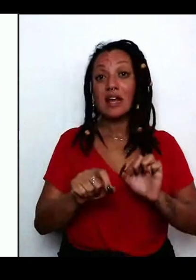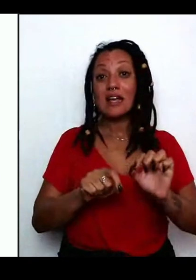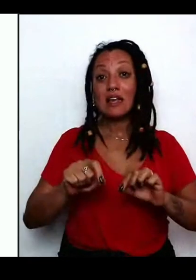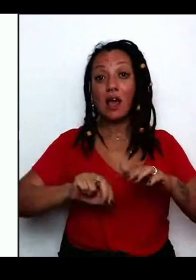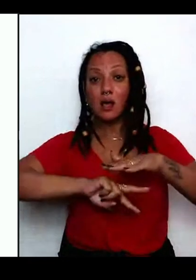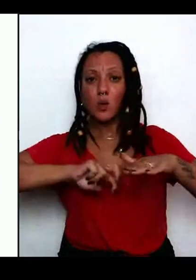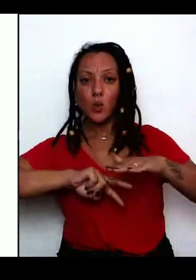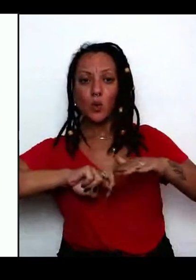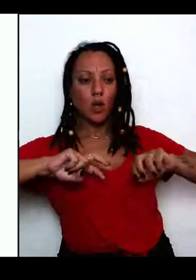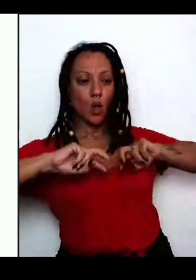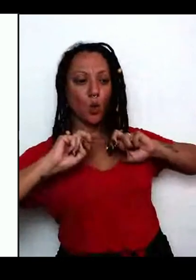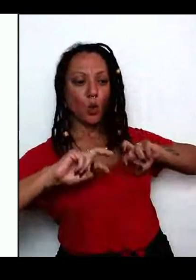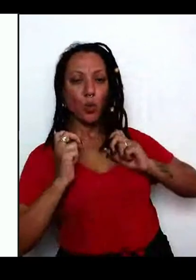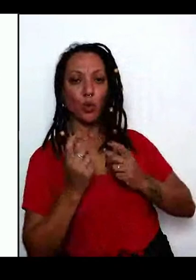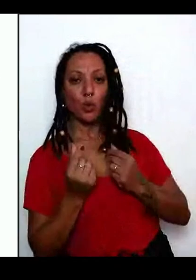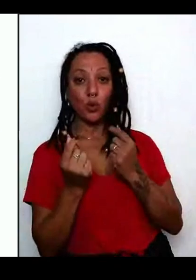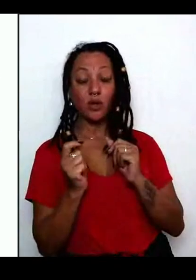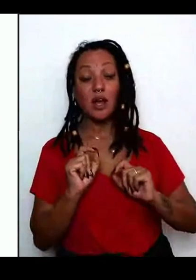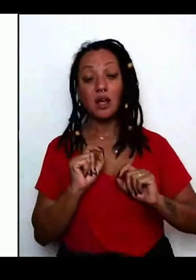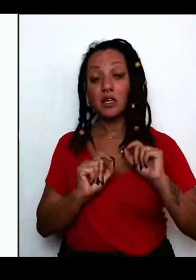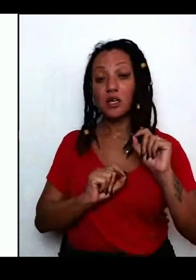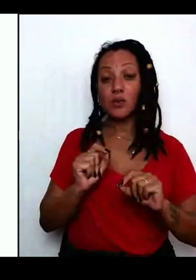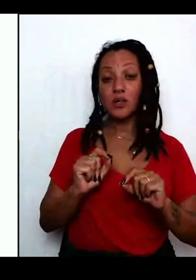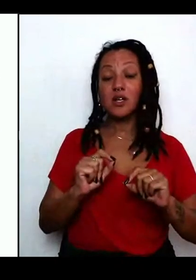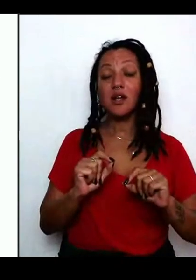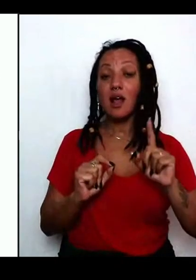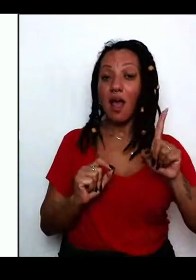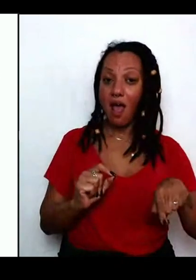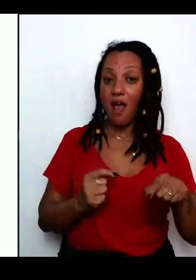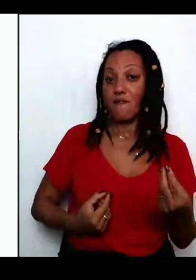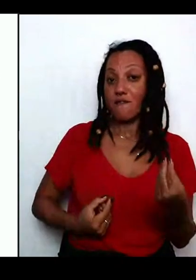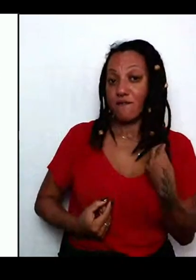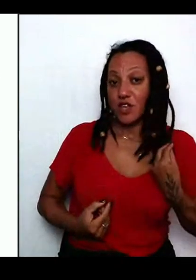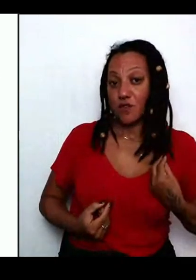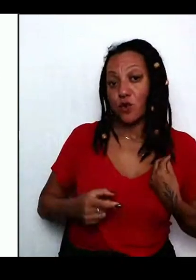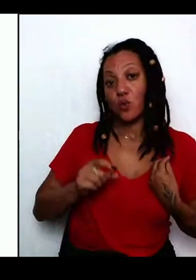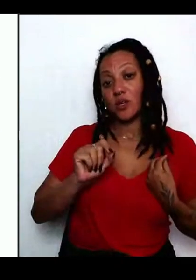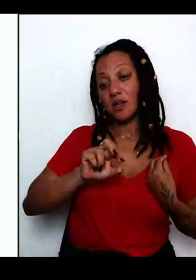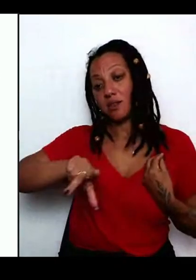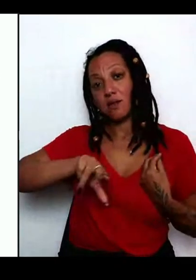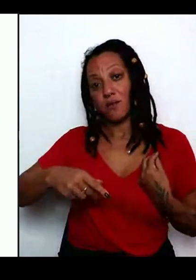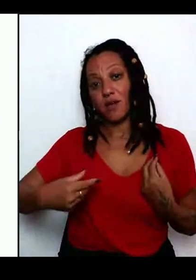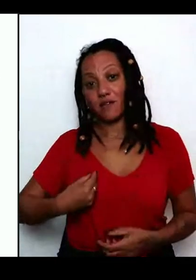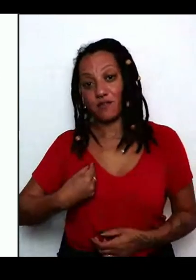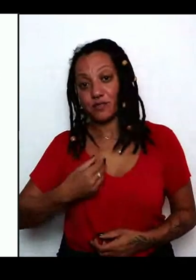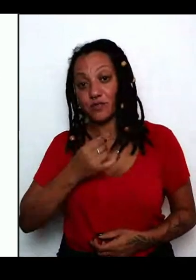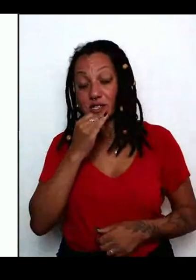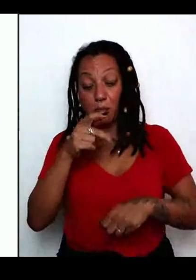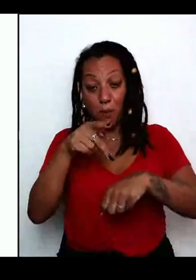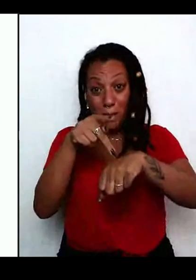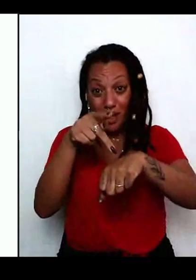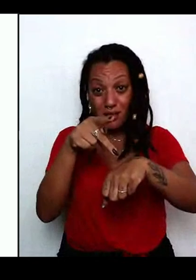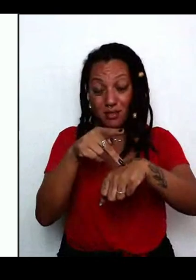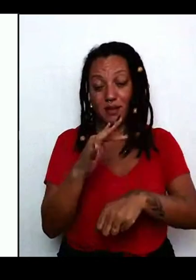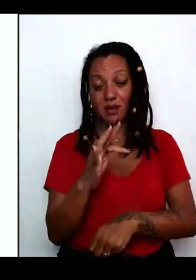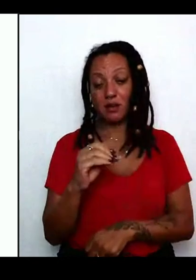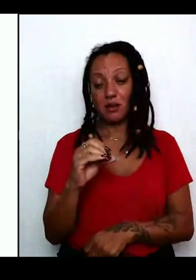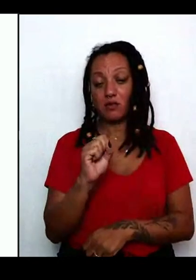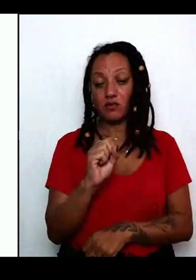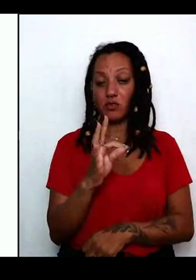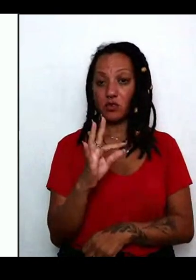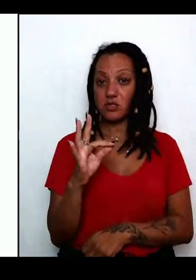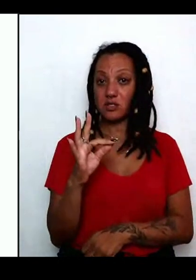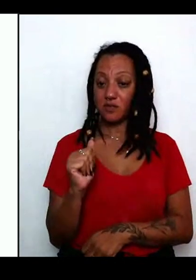non-life and to quote taiwa she says phosphate rocks and islands are also not static lumps